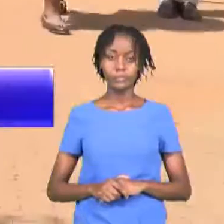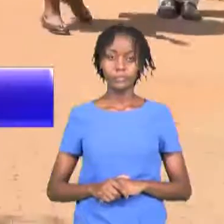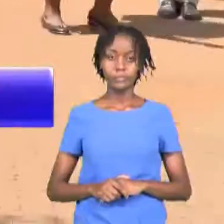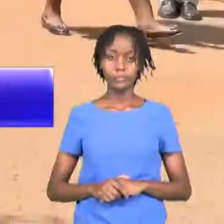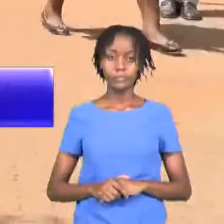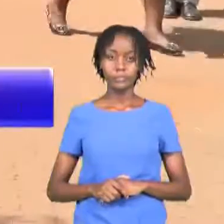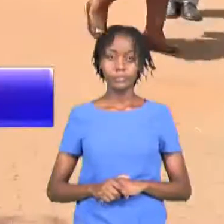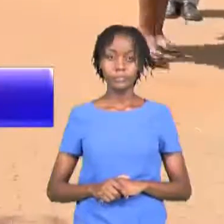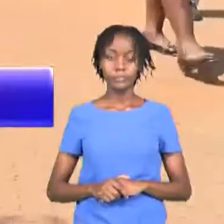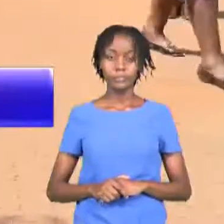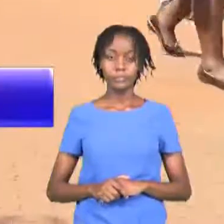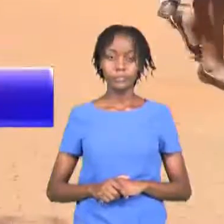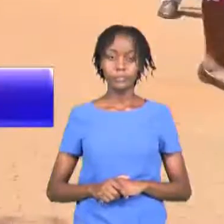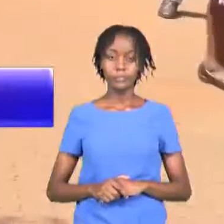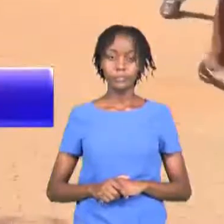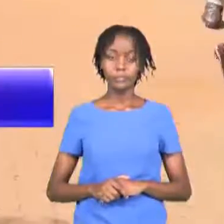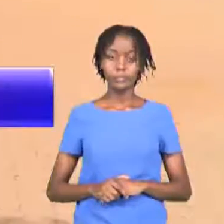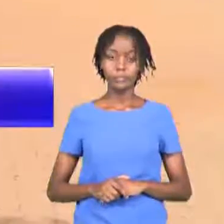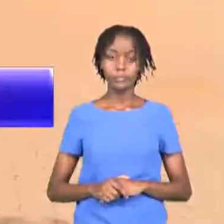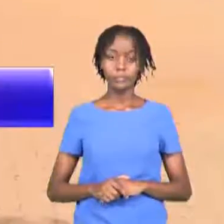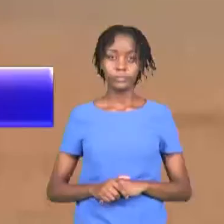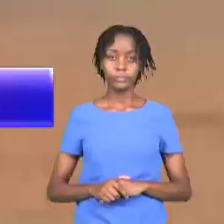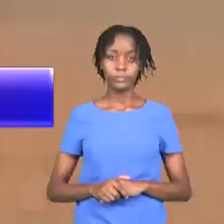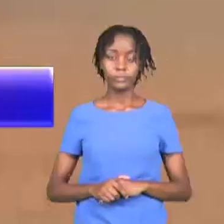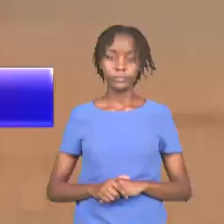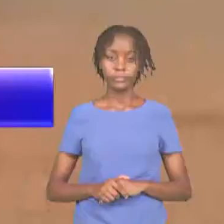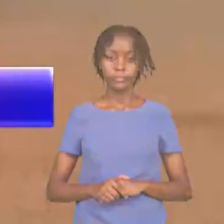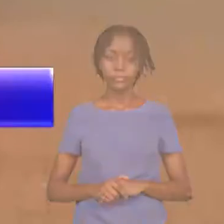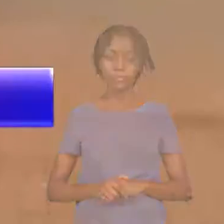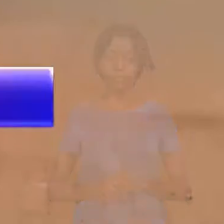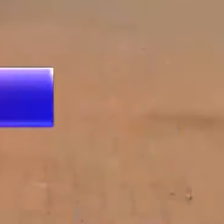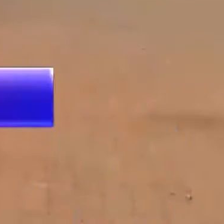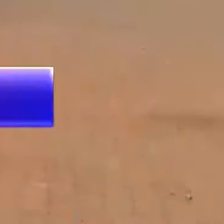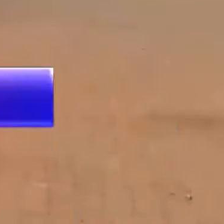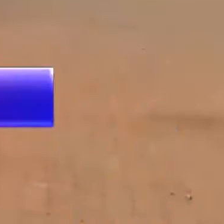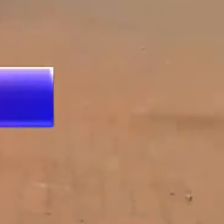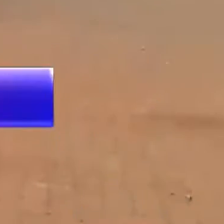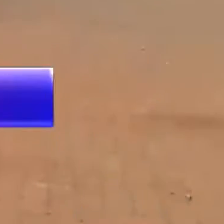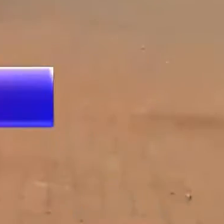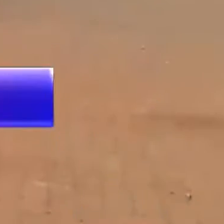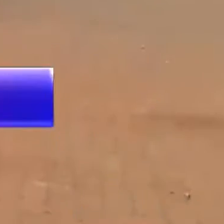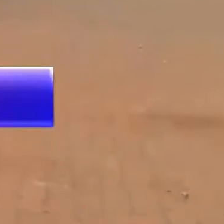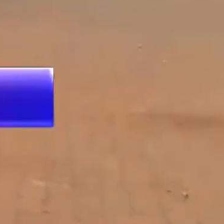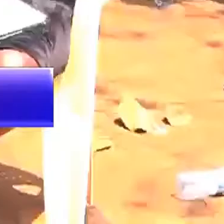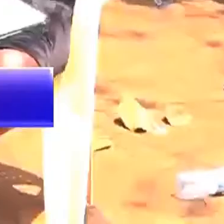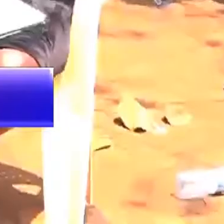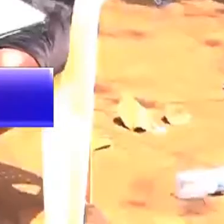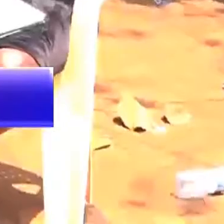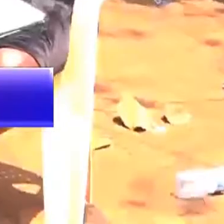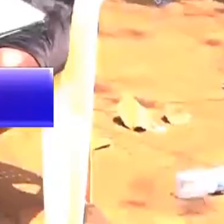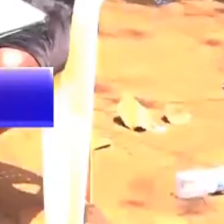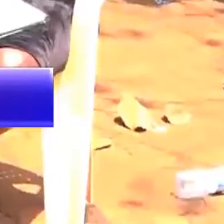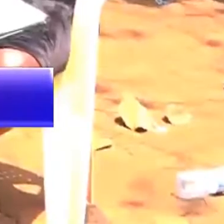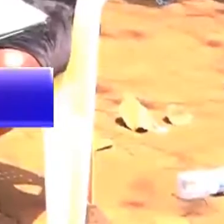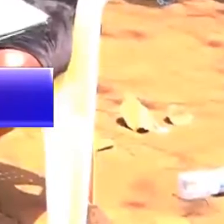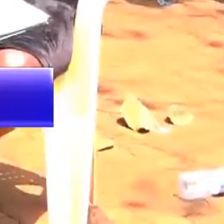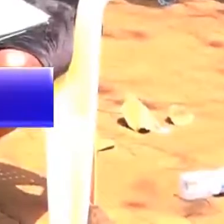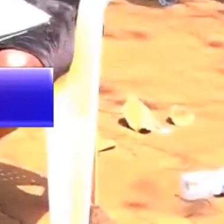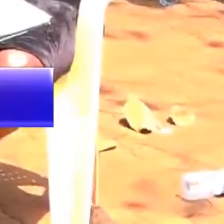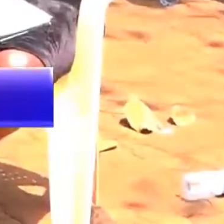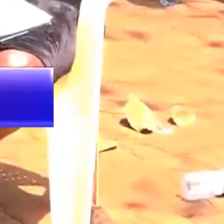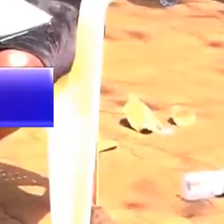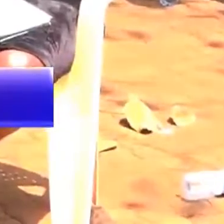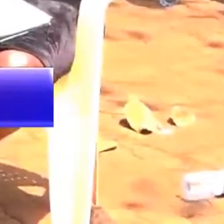And KAKUZI companies reaching out to Tesco supermarkets in the UK in a bid to solve human rights violations allegations